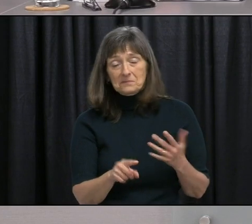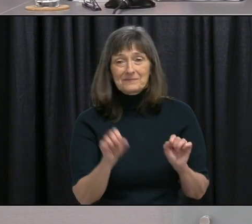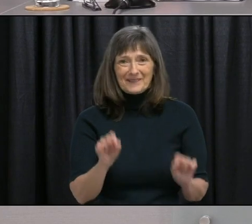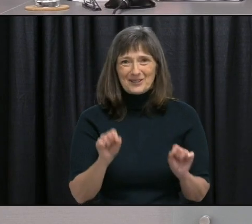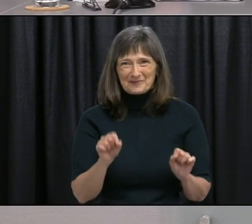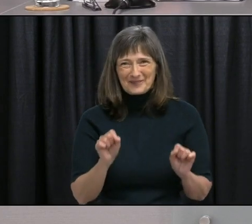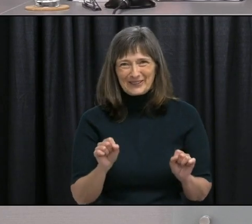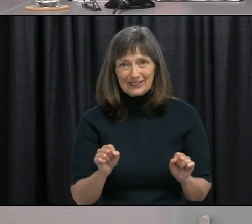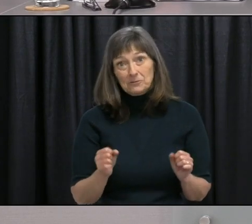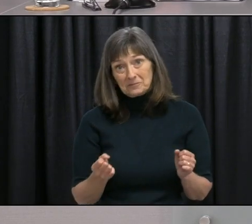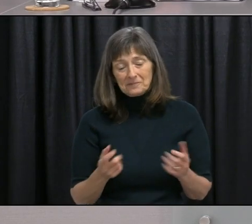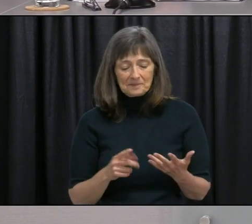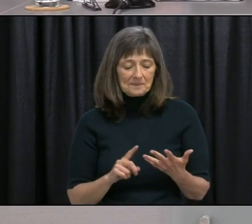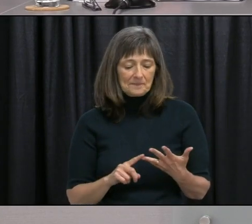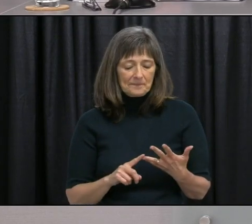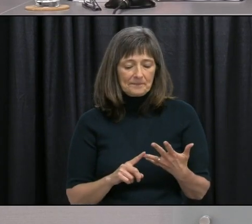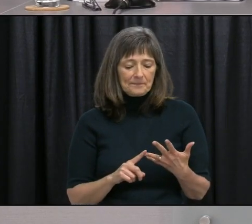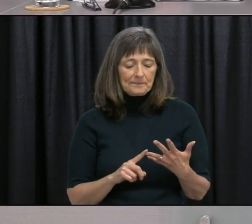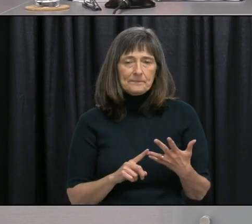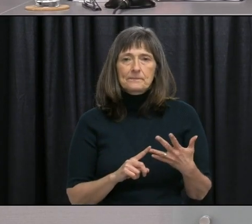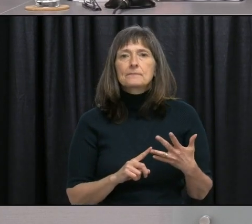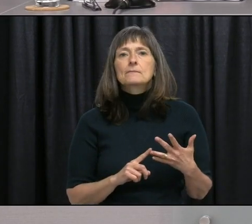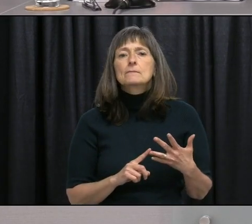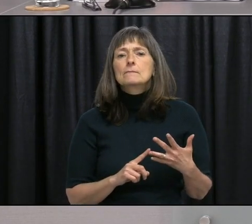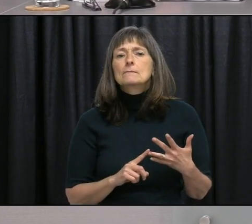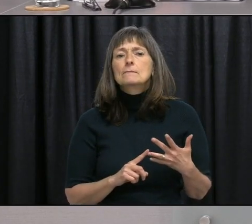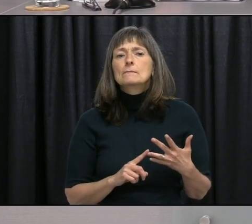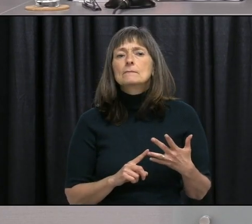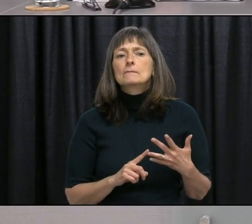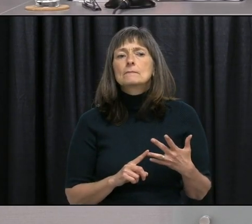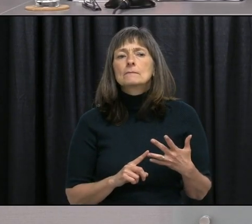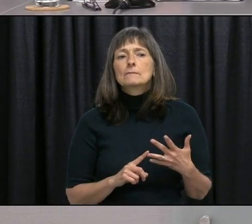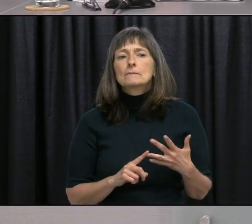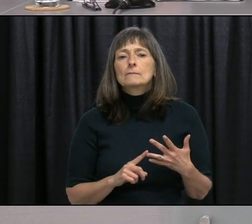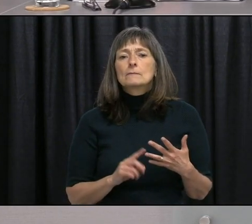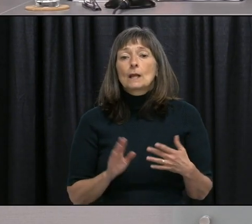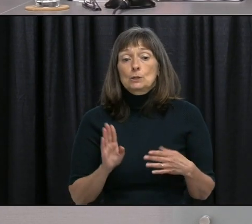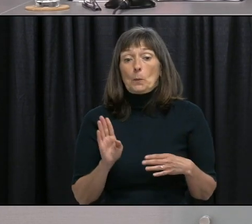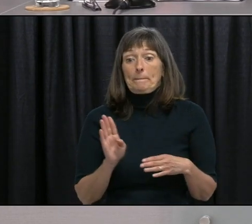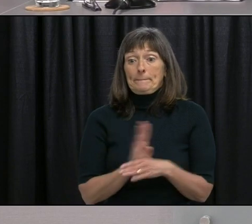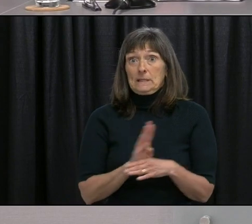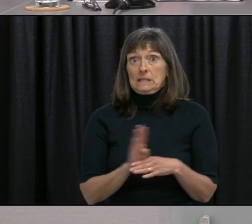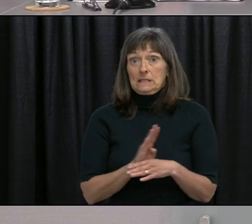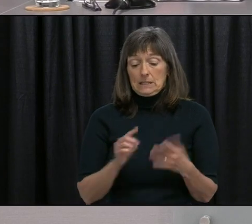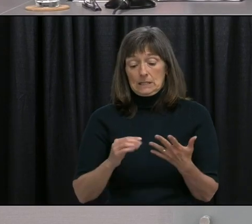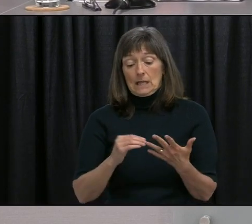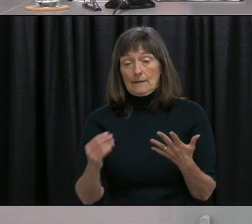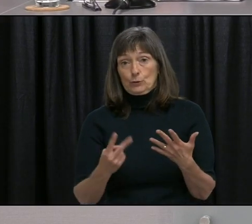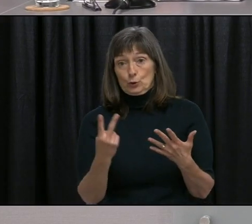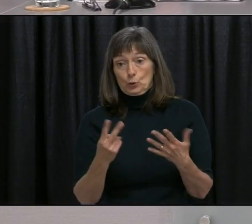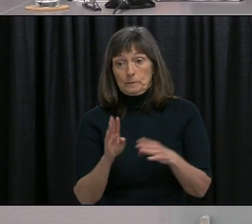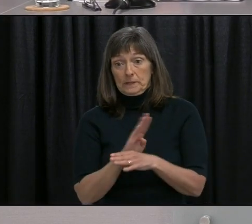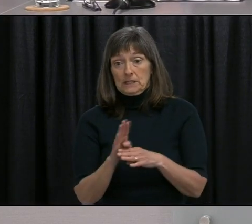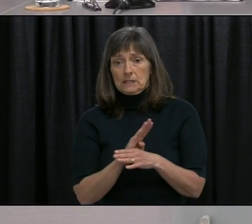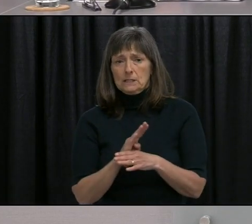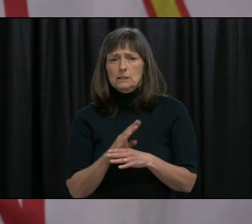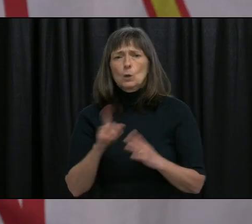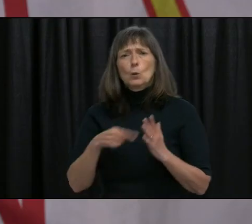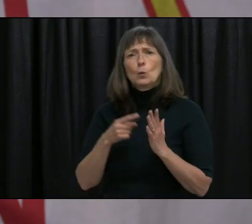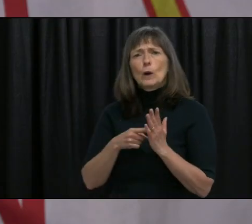mentioned last week could be a possibility, when can businesses that are allowed to operate in level 2, when can they expect to see